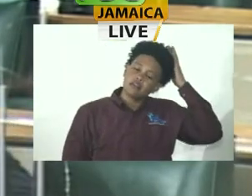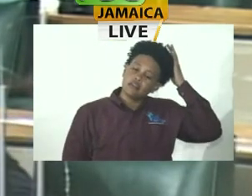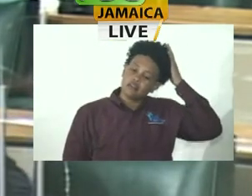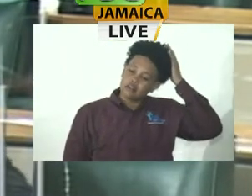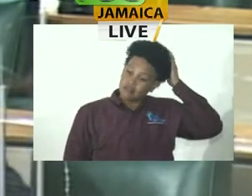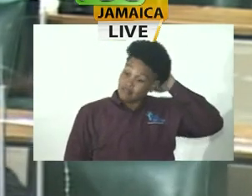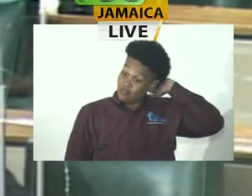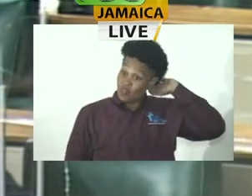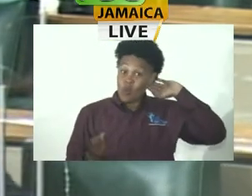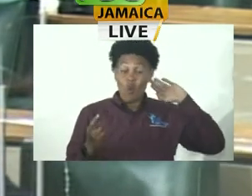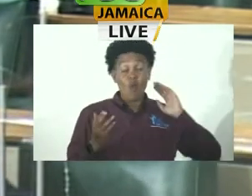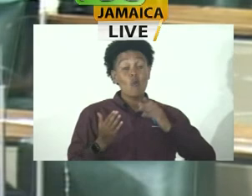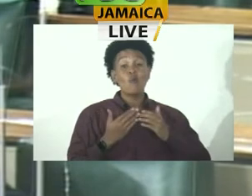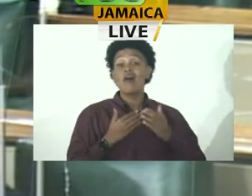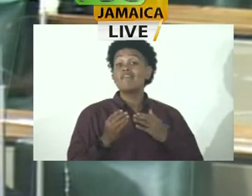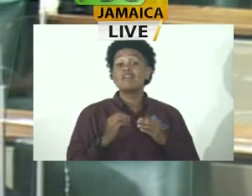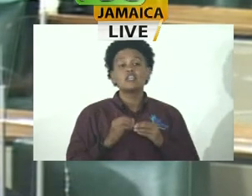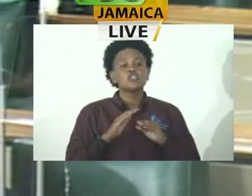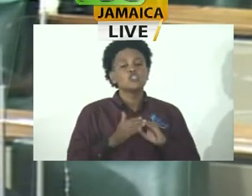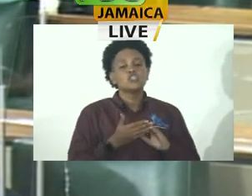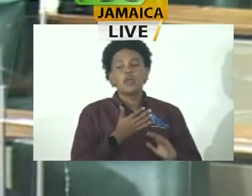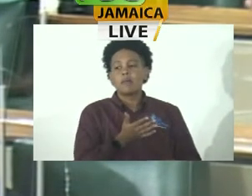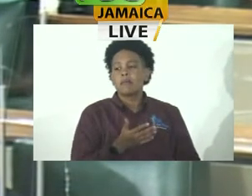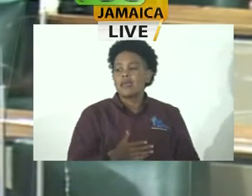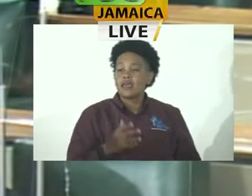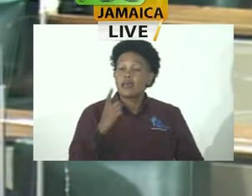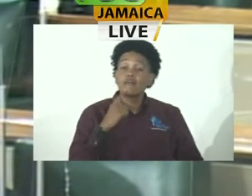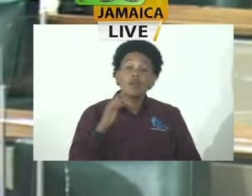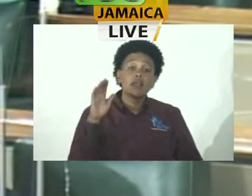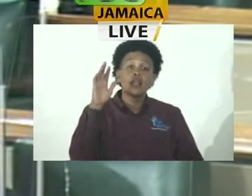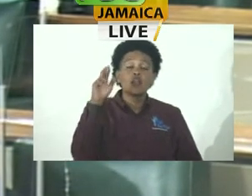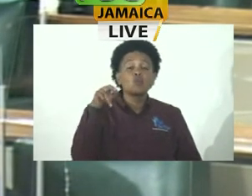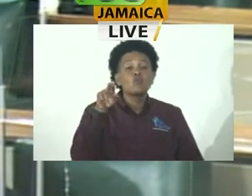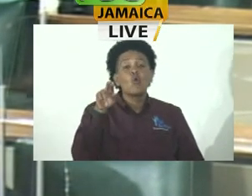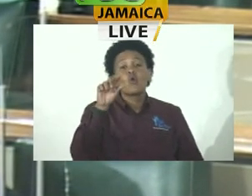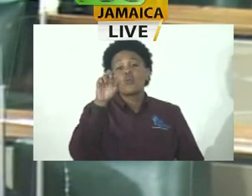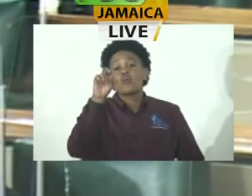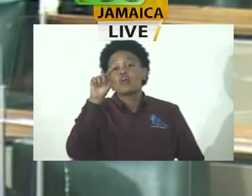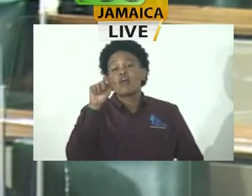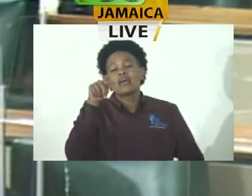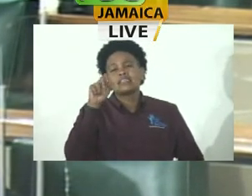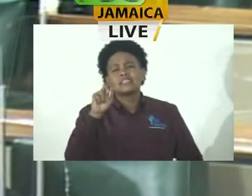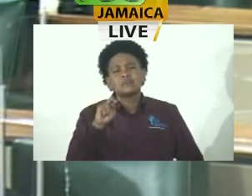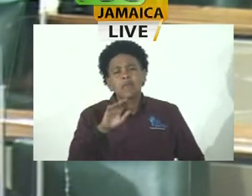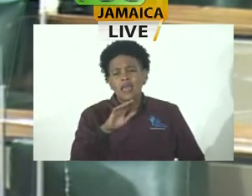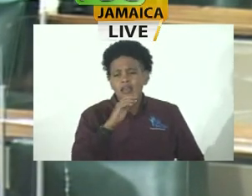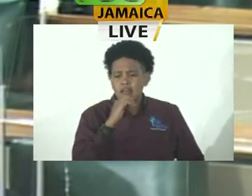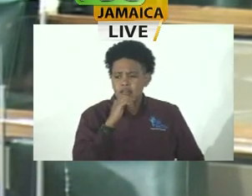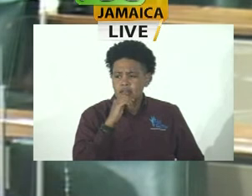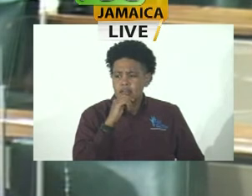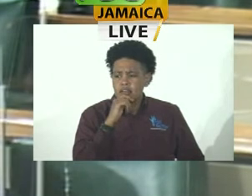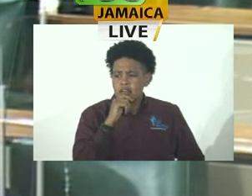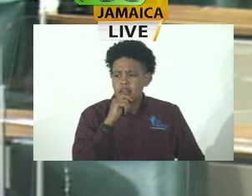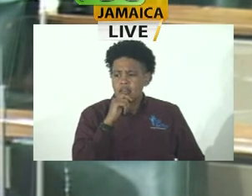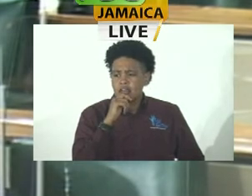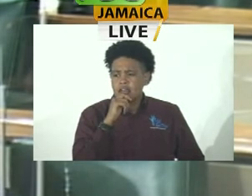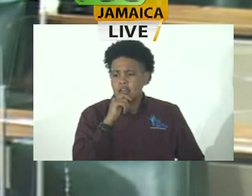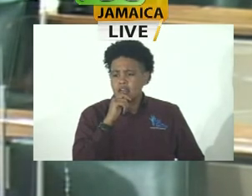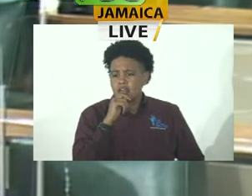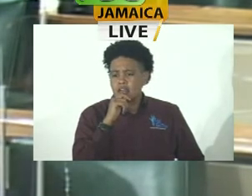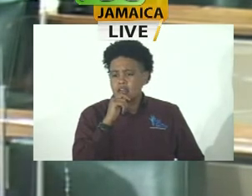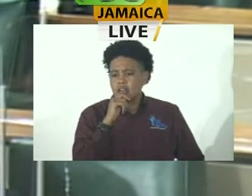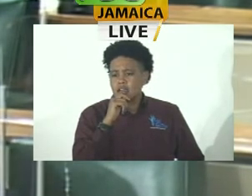wherever in jamaica radius road grand span christiana